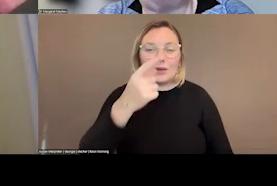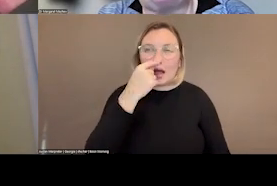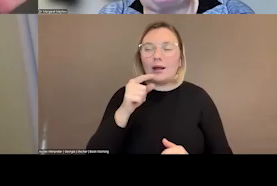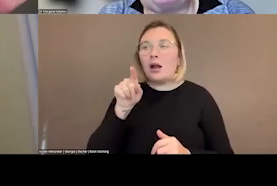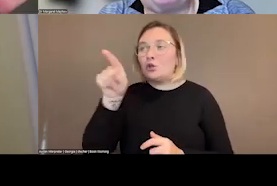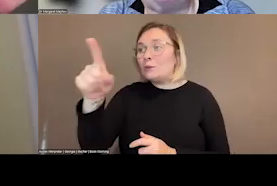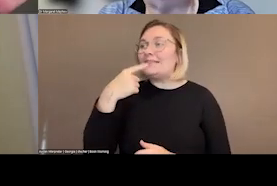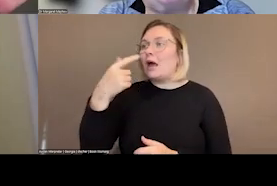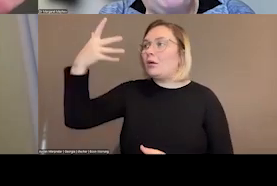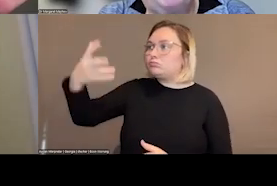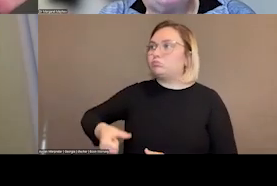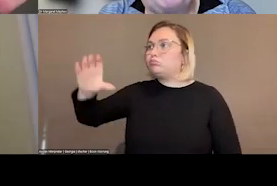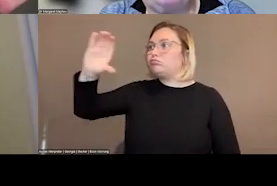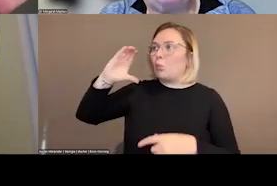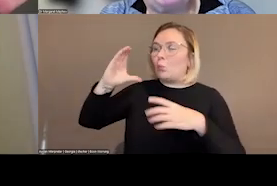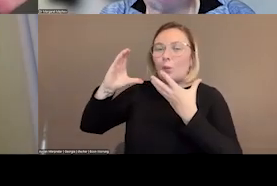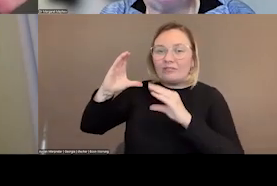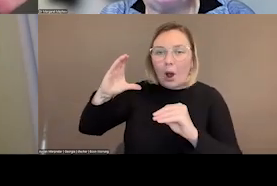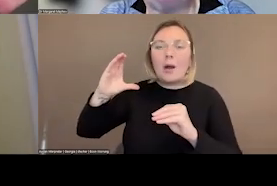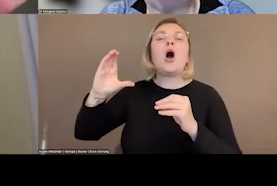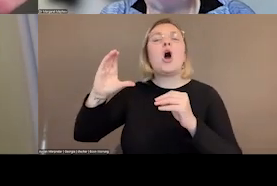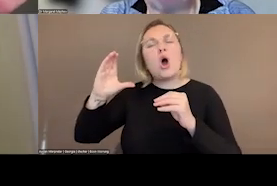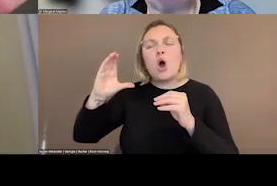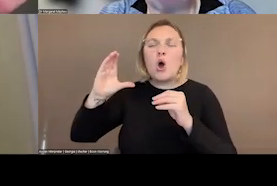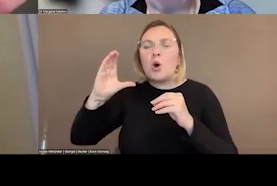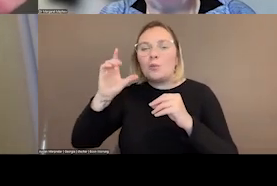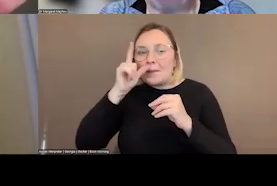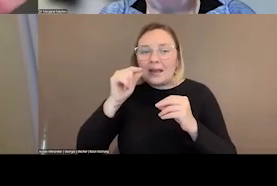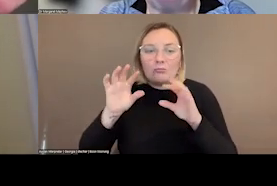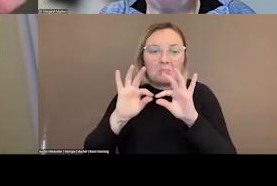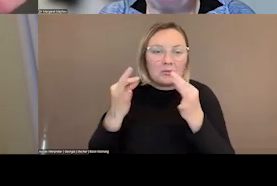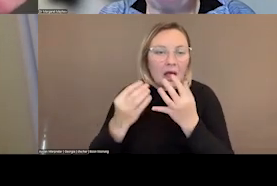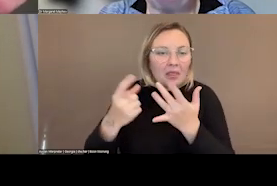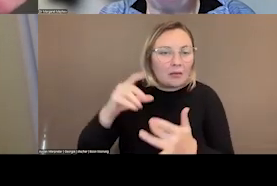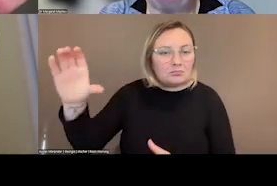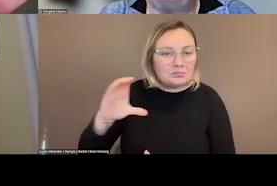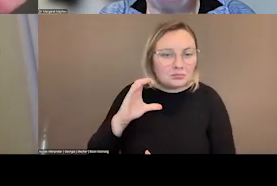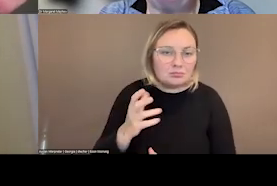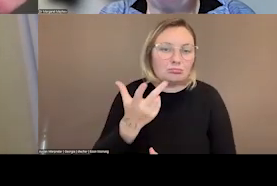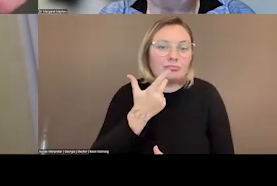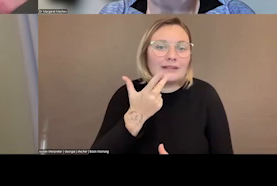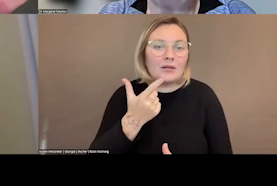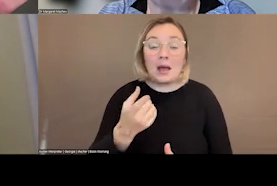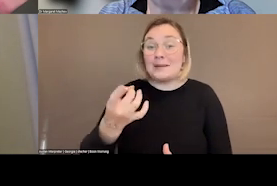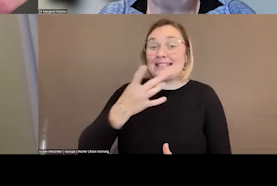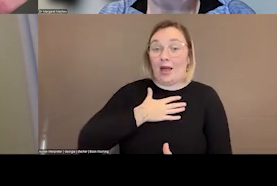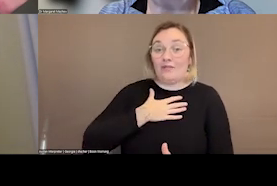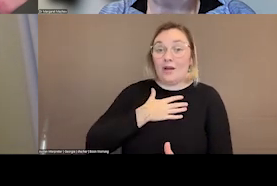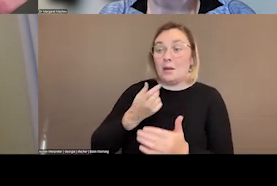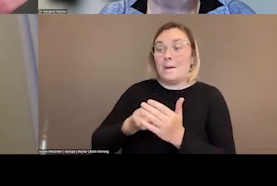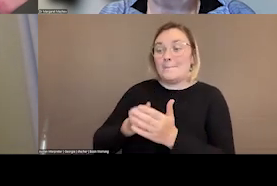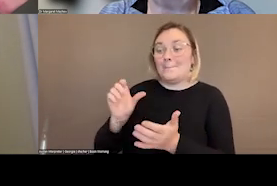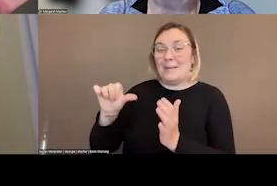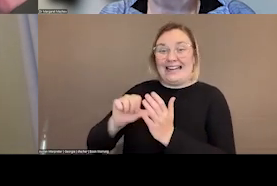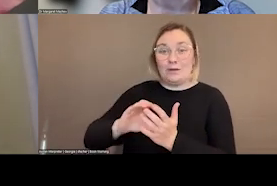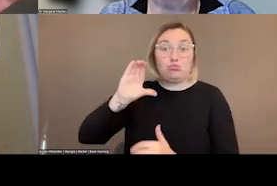it's probably in this one, Yeah, not great. the organizations fund, but let's say own cash contribution. Yeah, So